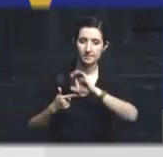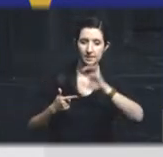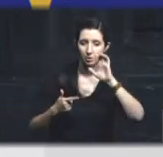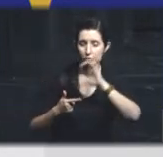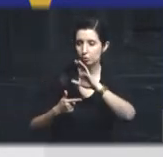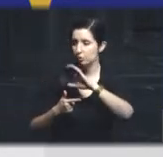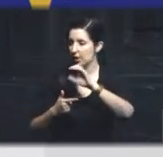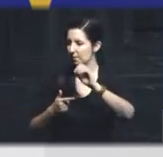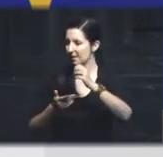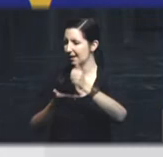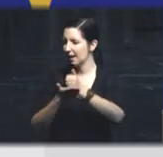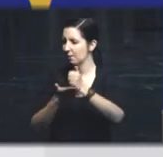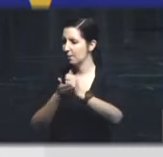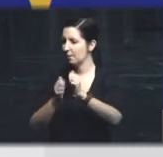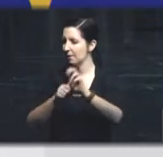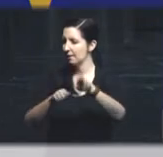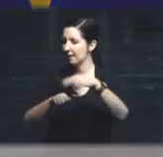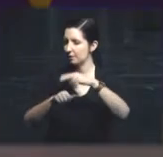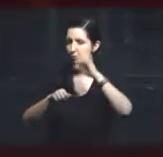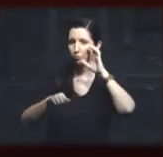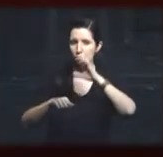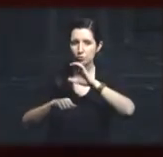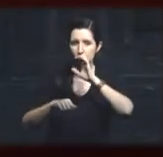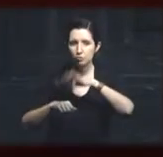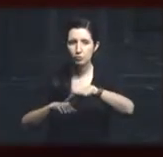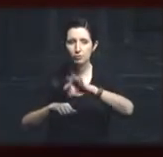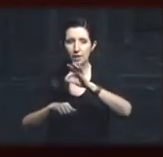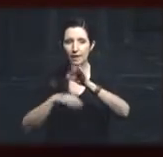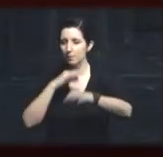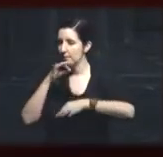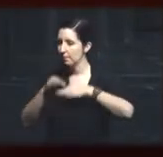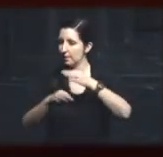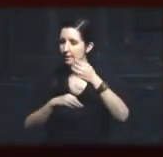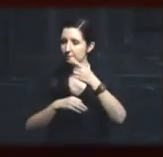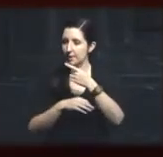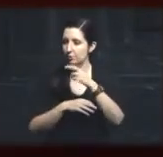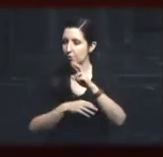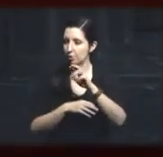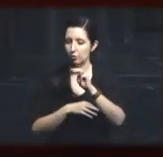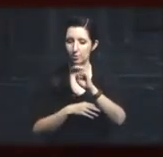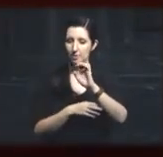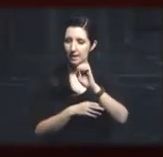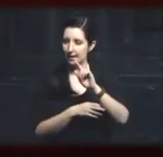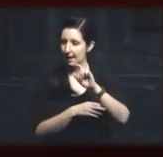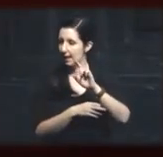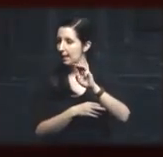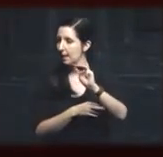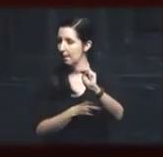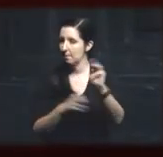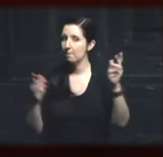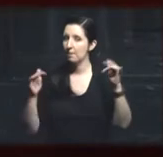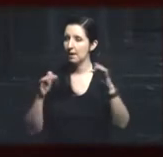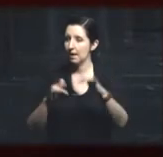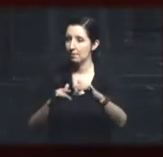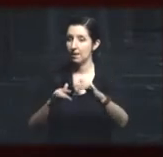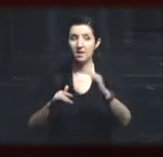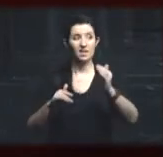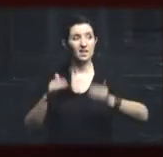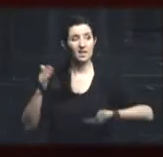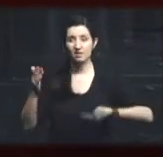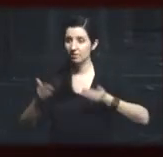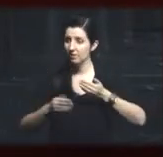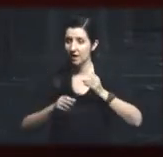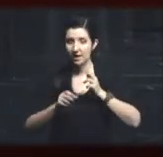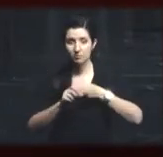search for Dr. McCallan's replacement will be here, and they're inviting input from every college around